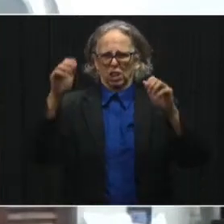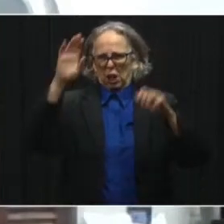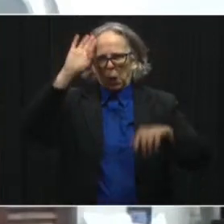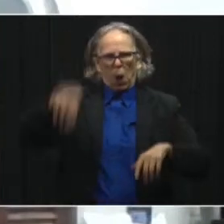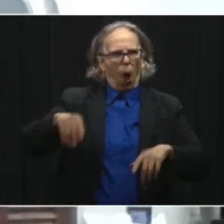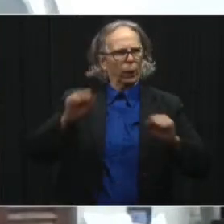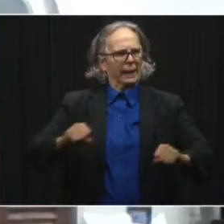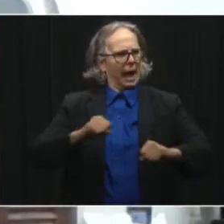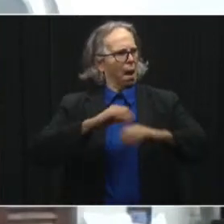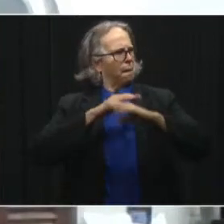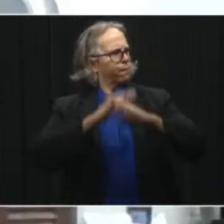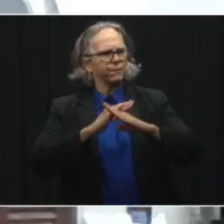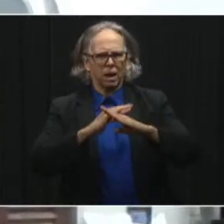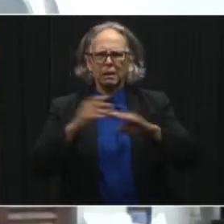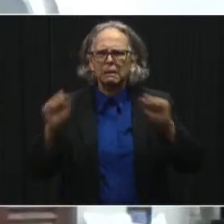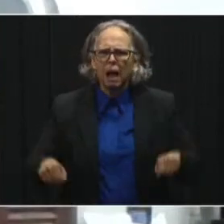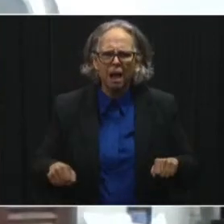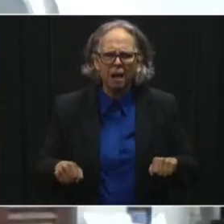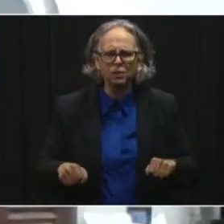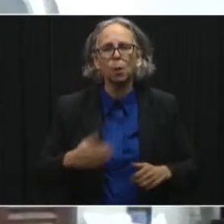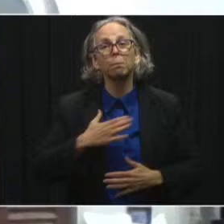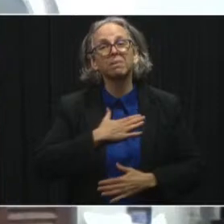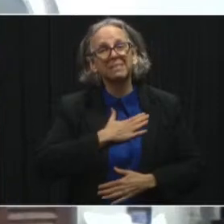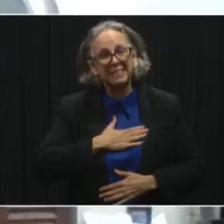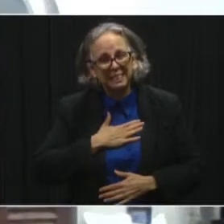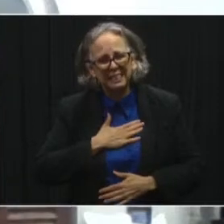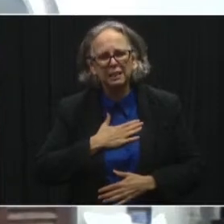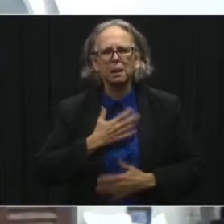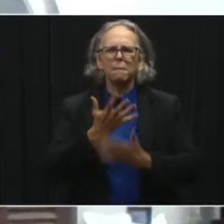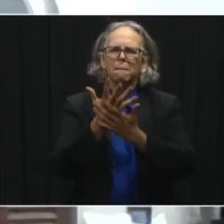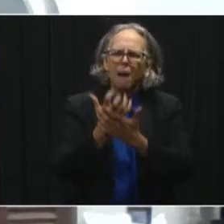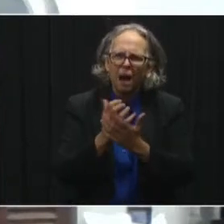it's just so preventable. Please, please, please vaccinate.